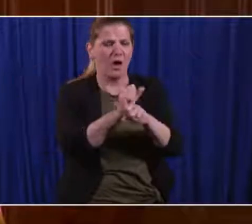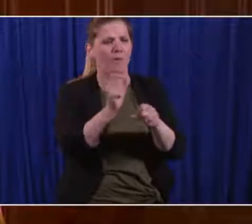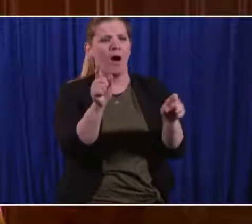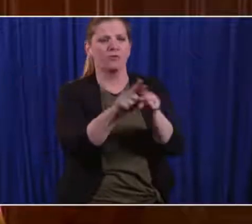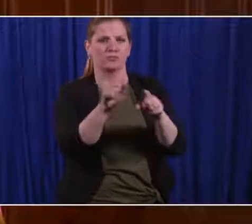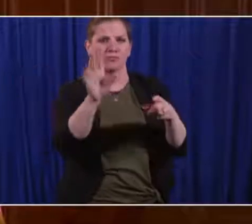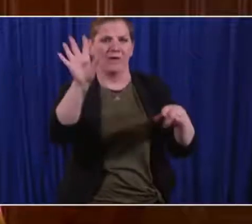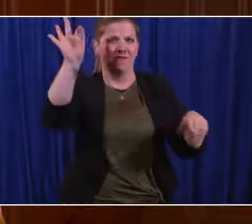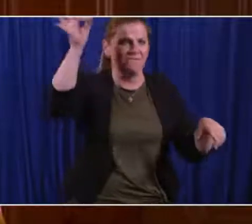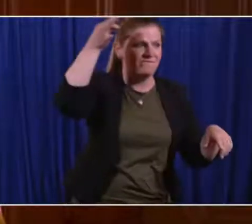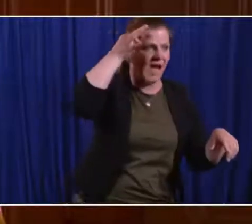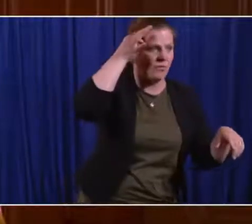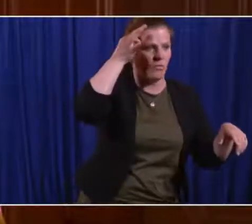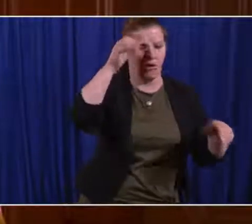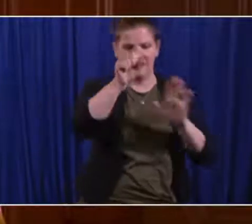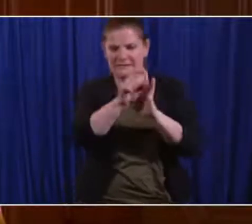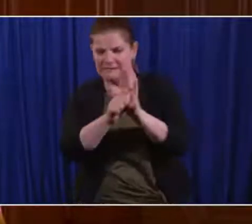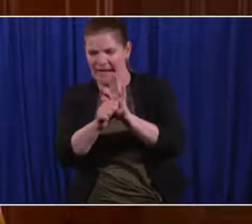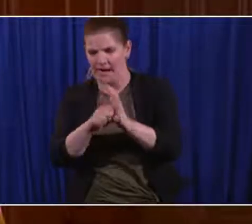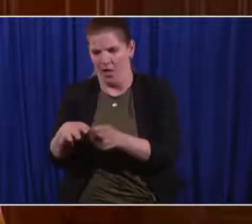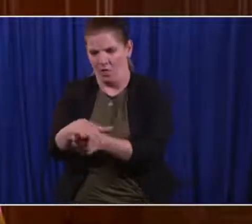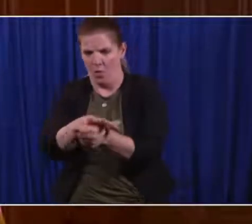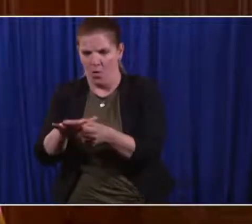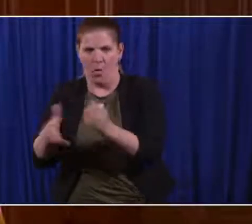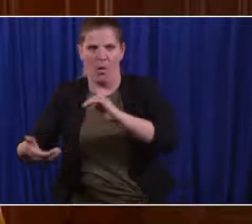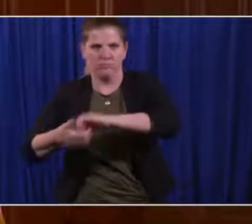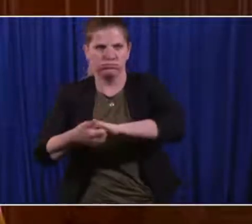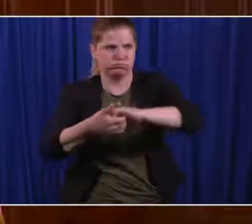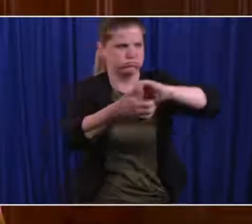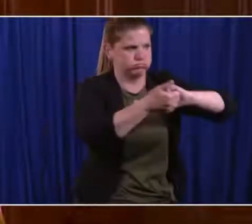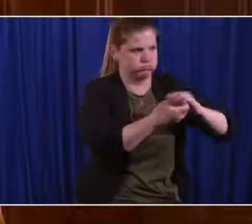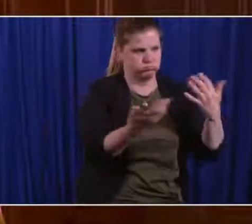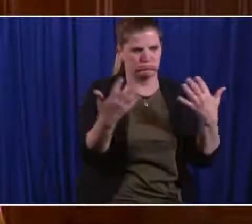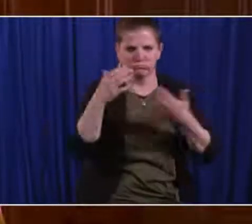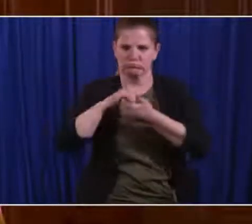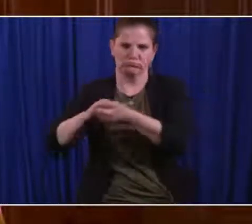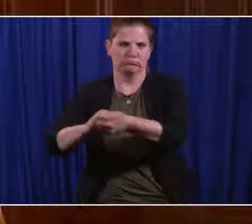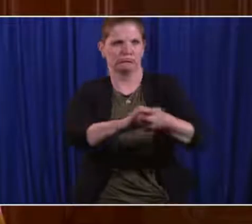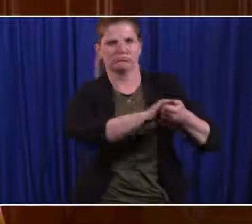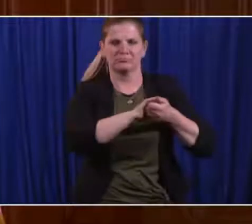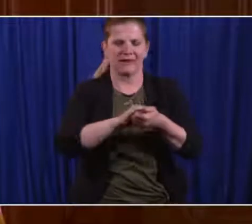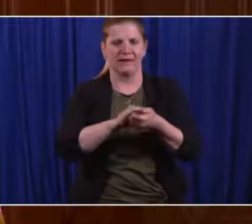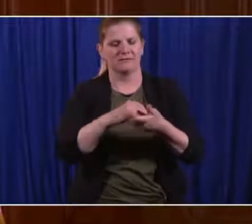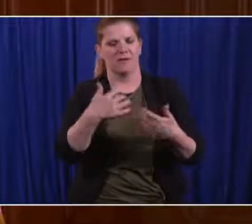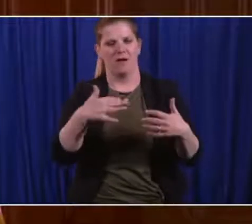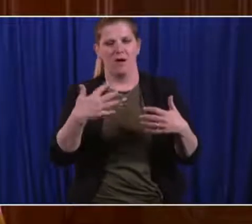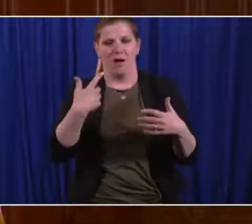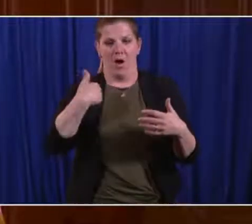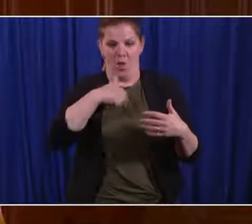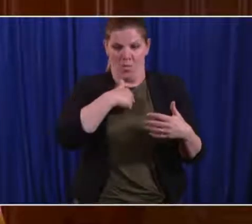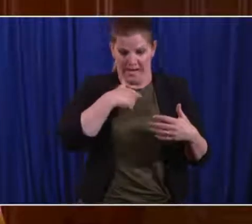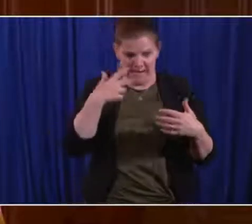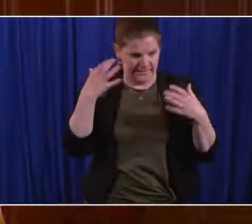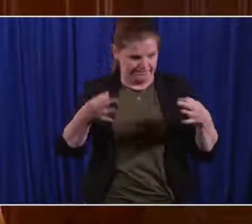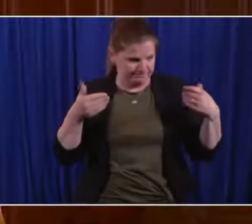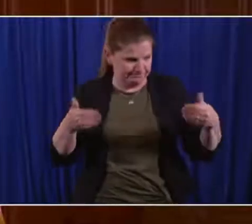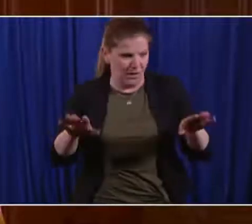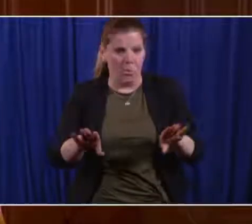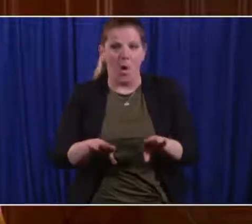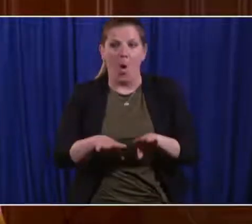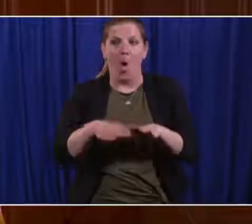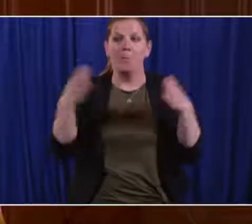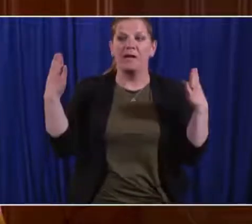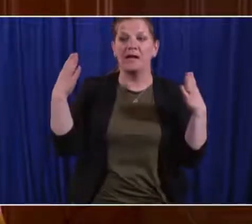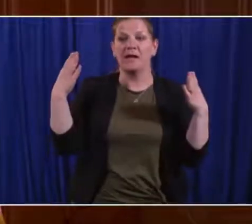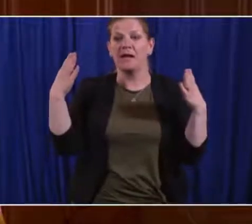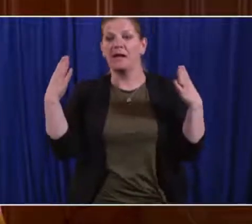And it's working very, very well. When we opened it, we thought we would just kind of ease it up, following what some